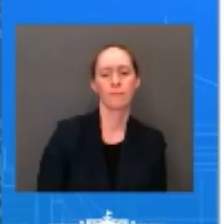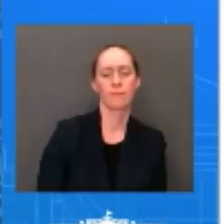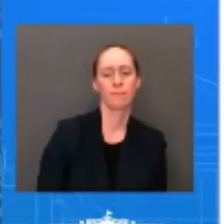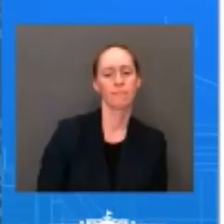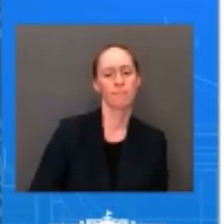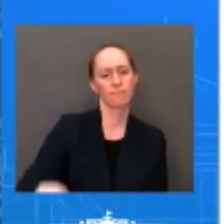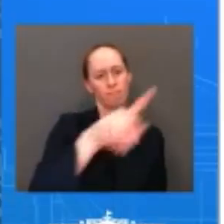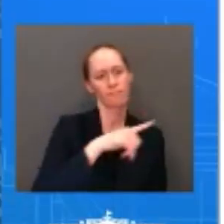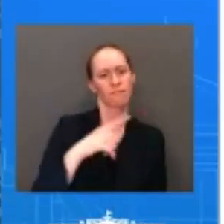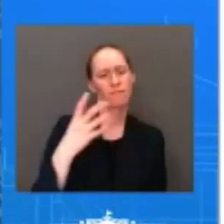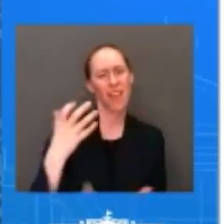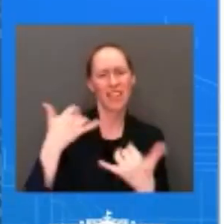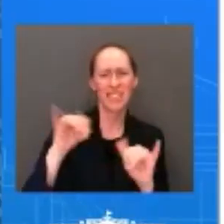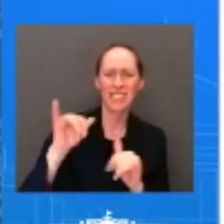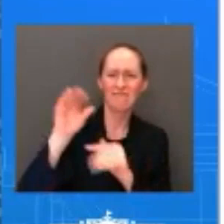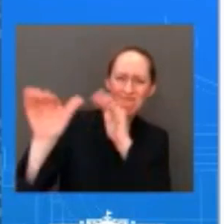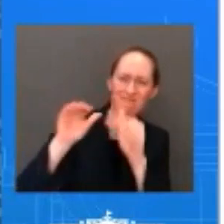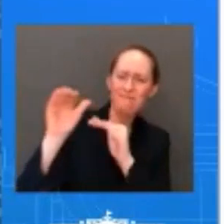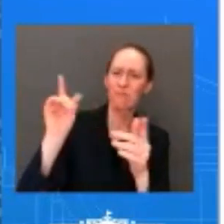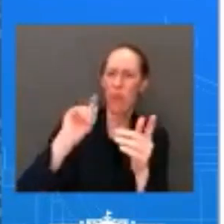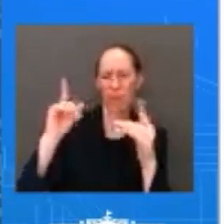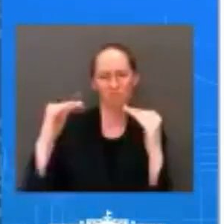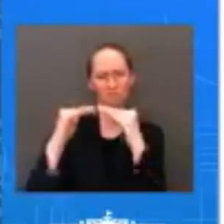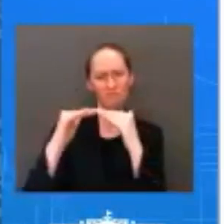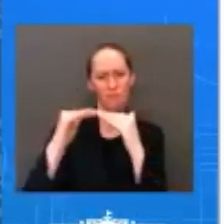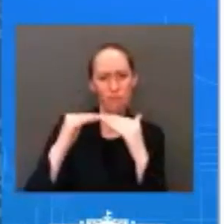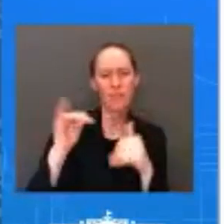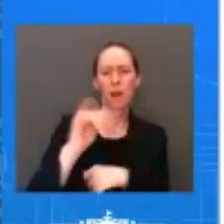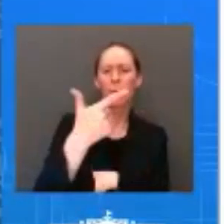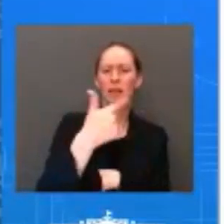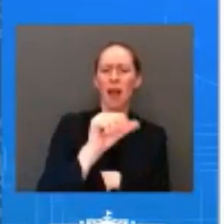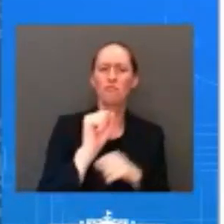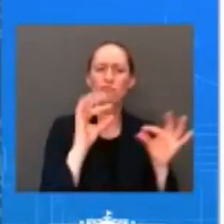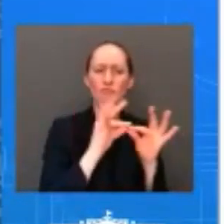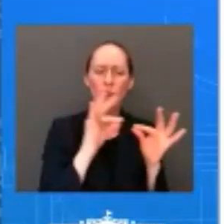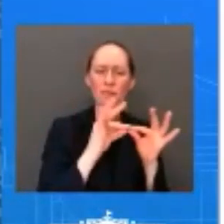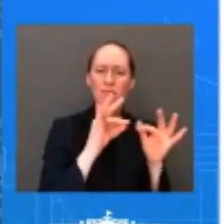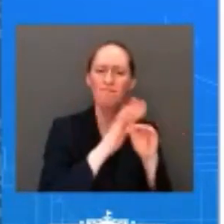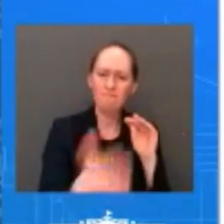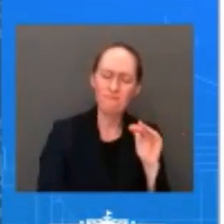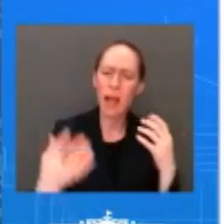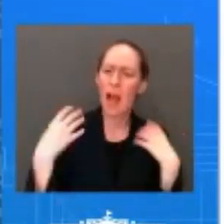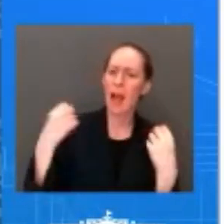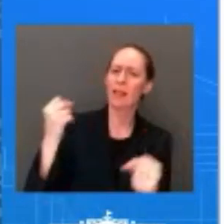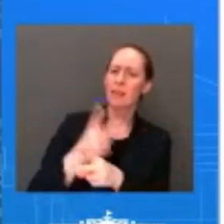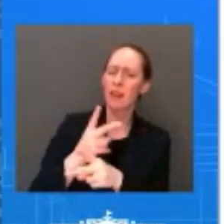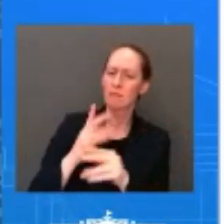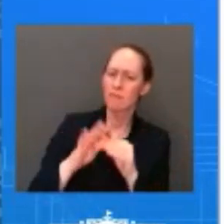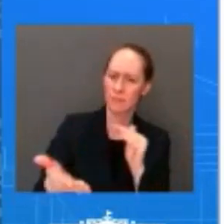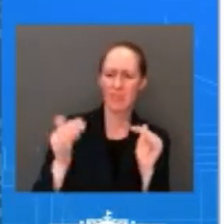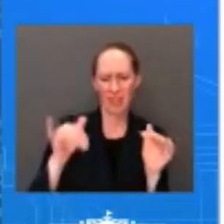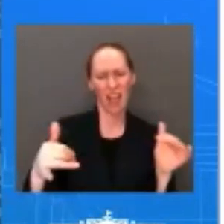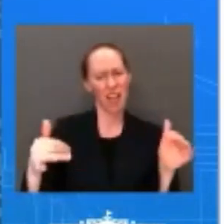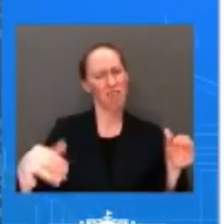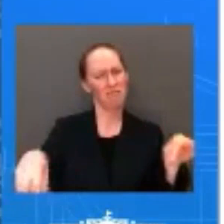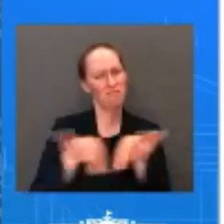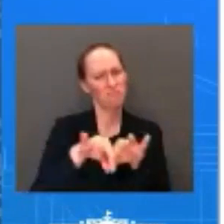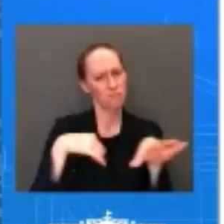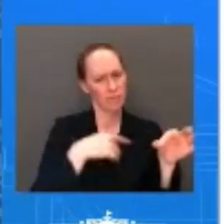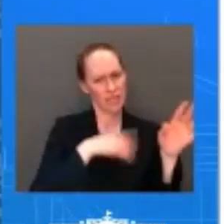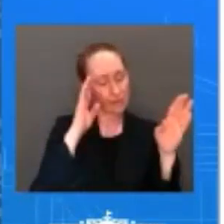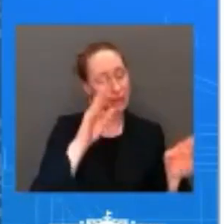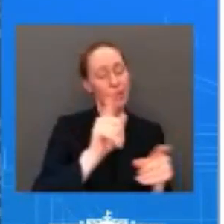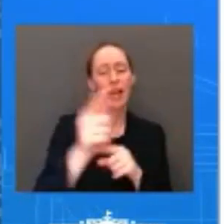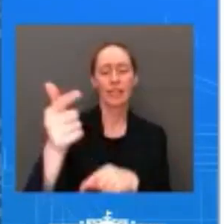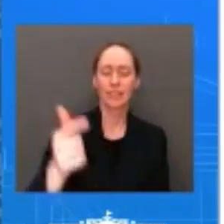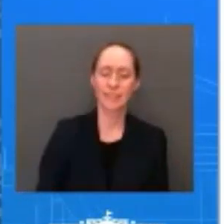Bringing those prices down. When it comes to healthcare costs, bringing those costs down. And that's really going to be our focus. Go ahead, Phil. Thank you. When you